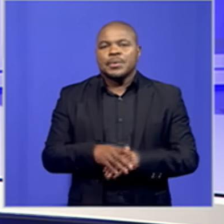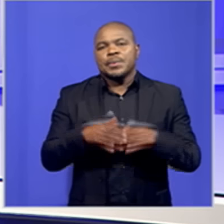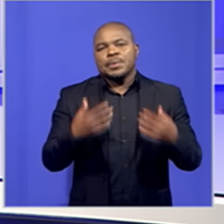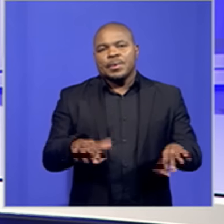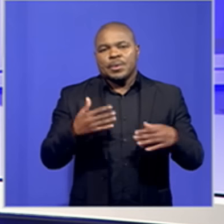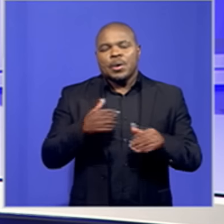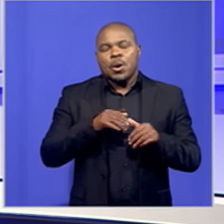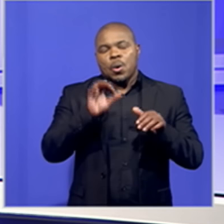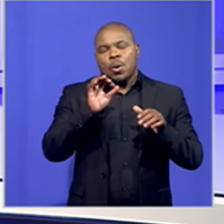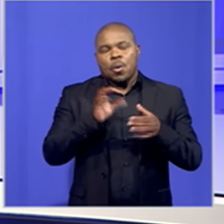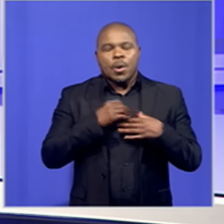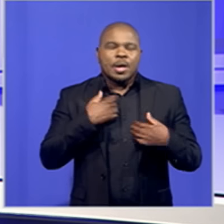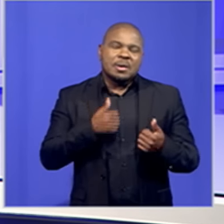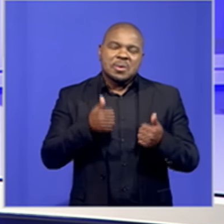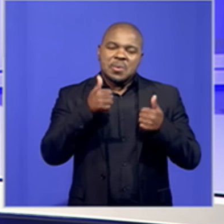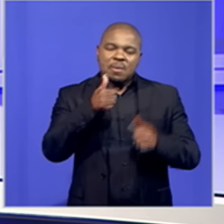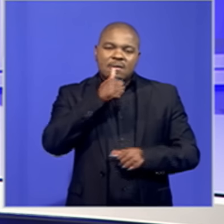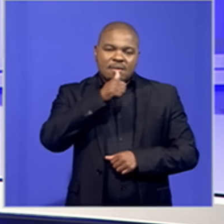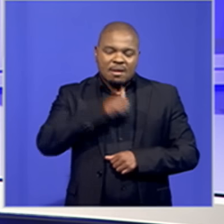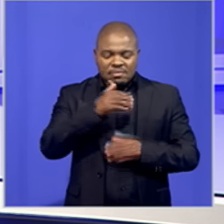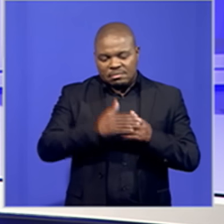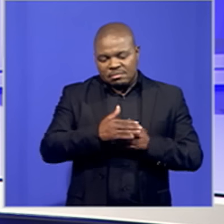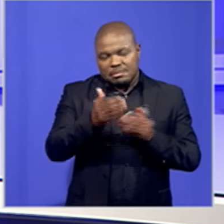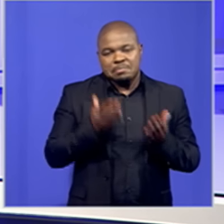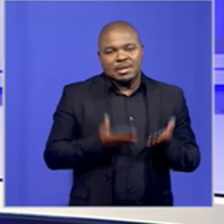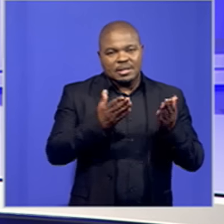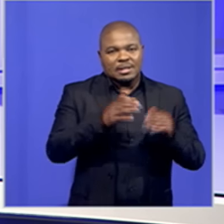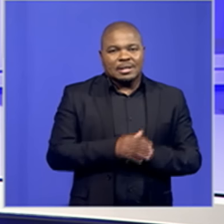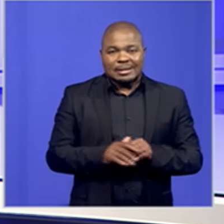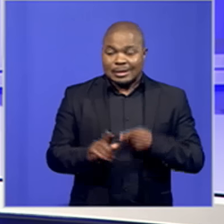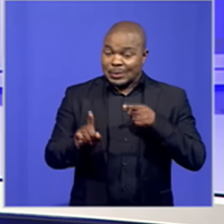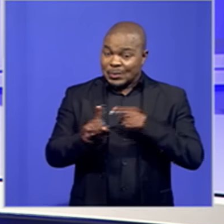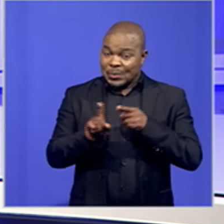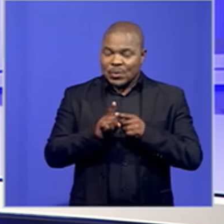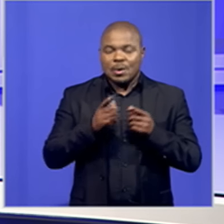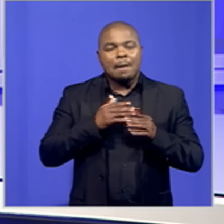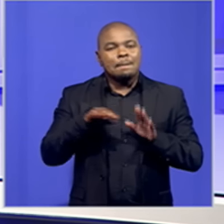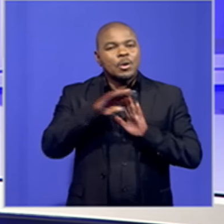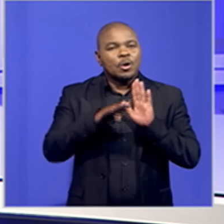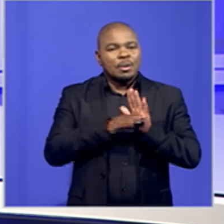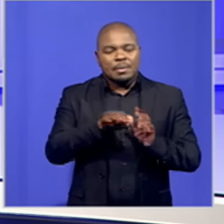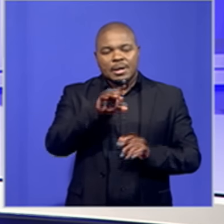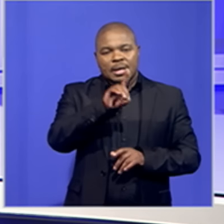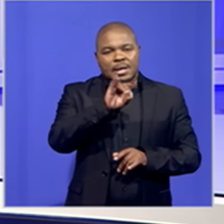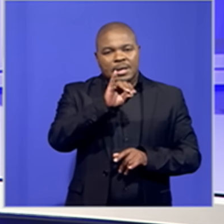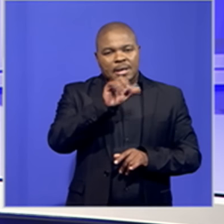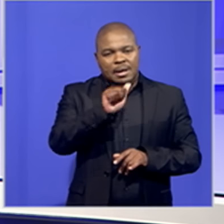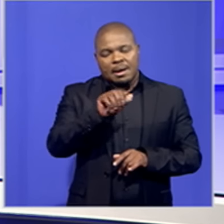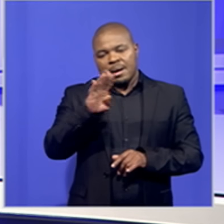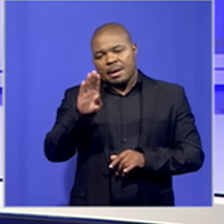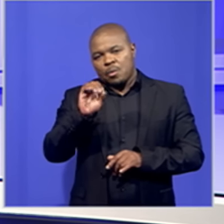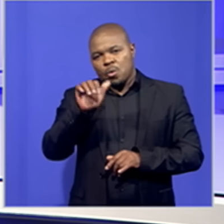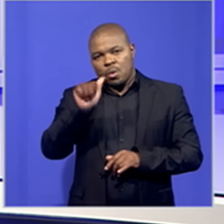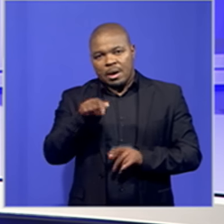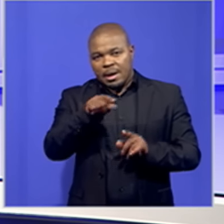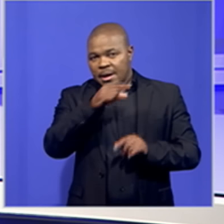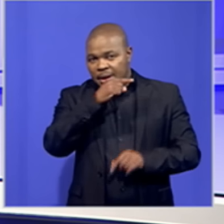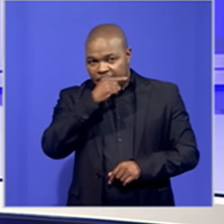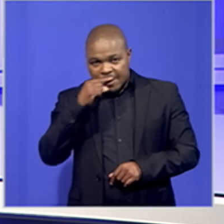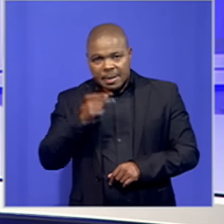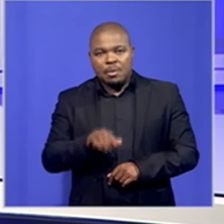moeletsa masego le matlhogonono mo loeto la go la kgaso yo ke ene mongwe wa bagasi ba thulaganyo di a bua mo motsweding FM e leng o bonye